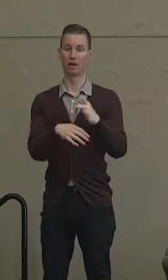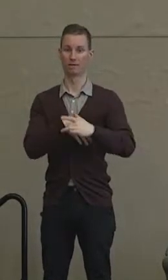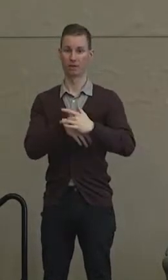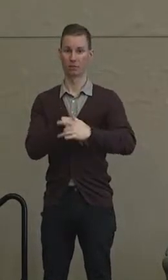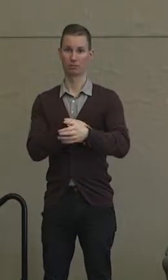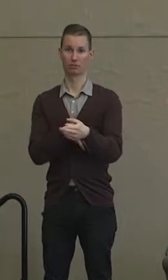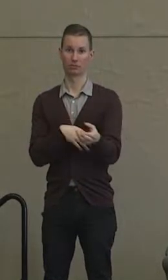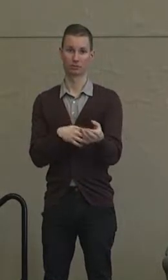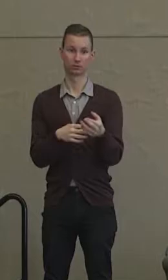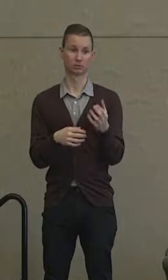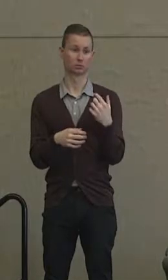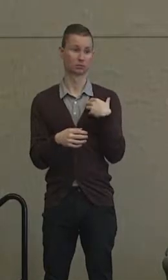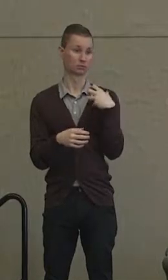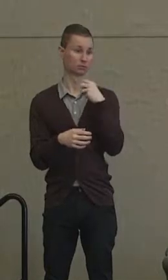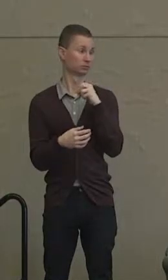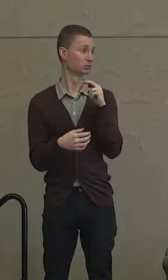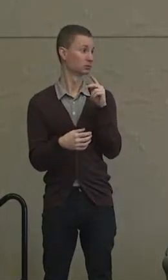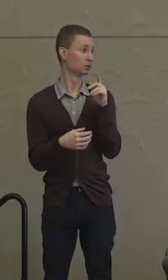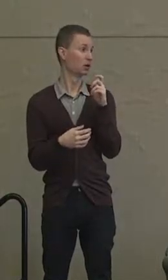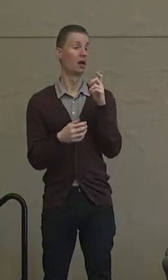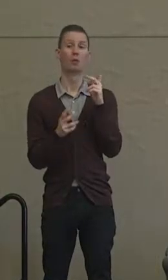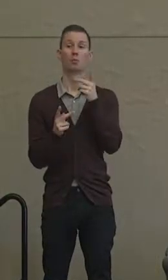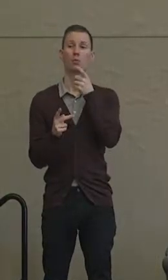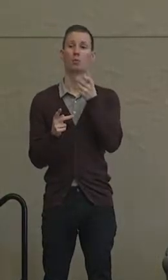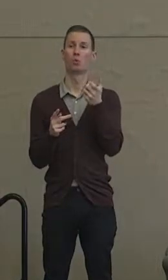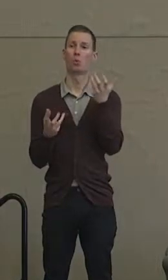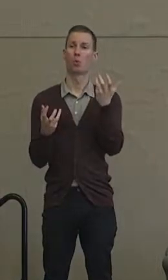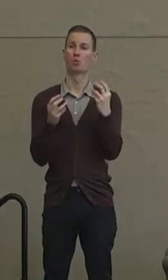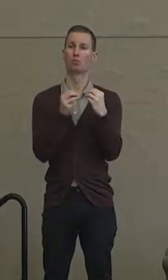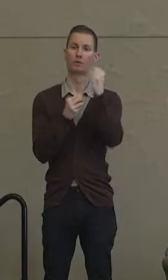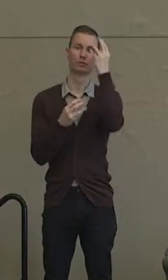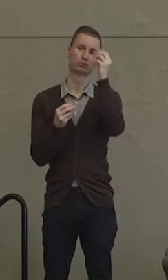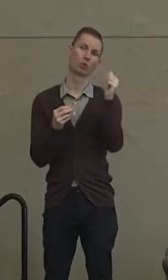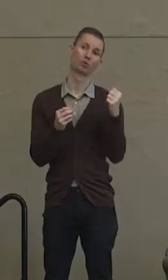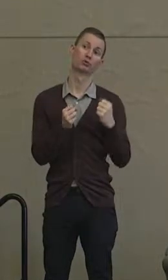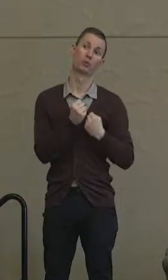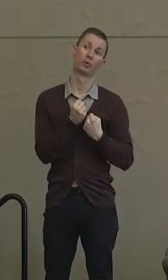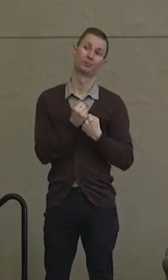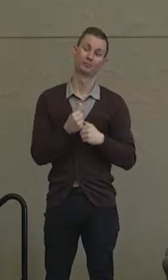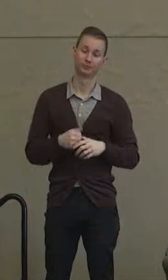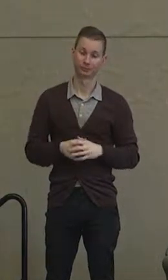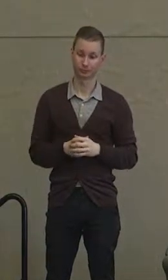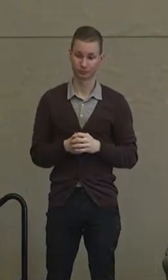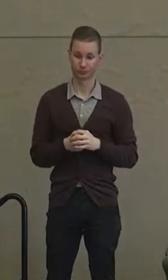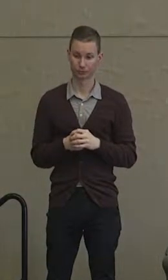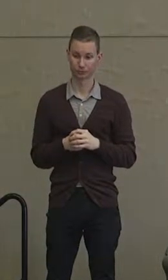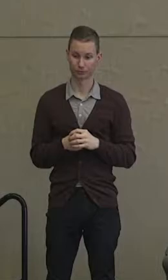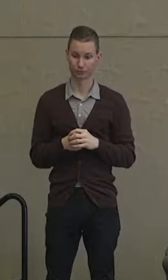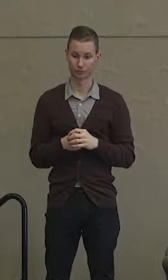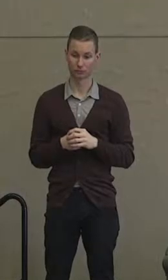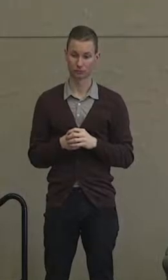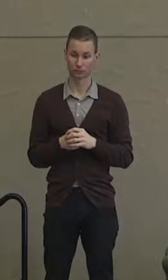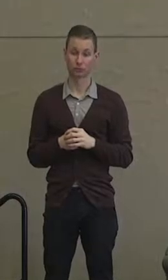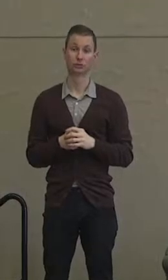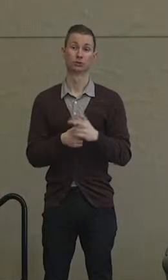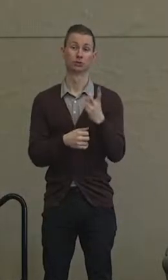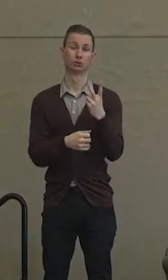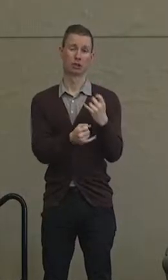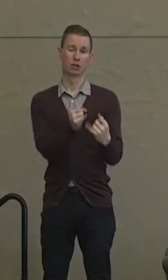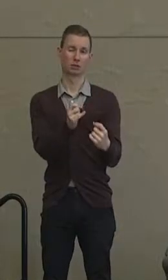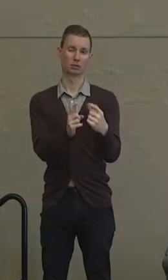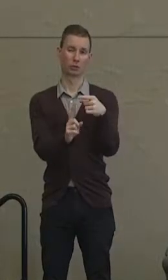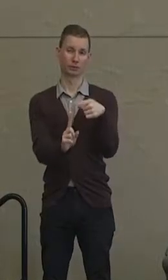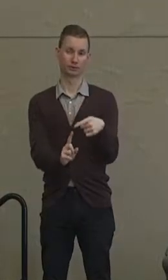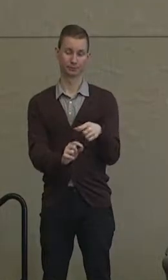as I'm sure Natalie will also, for people who would like more information or some support. Two last points.